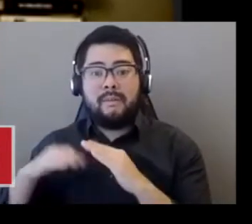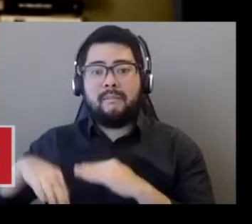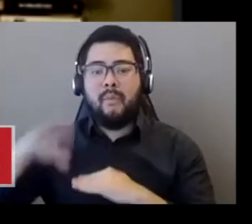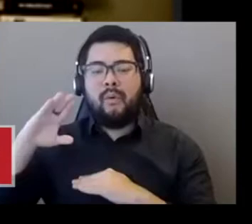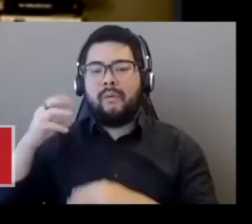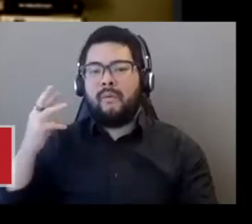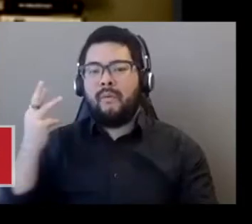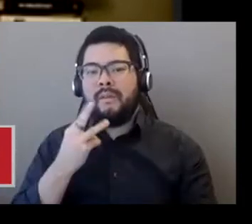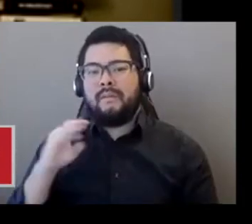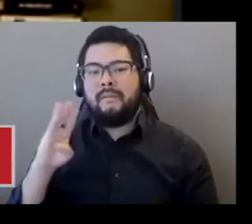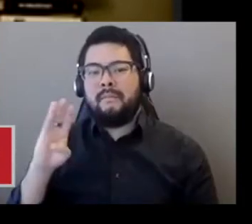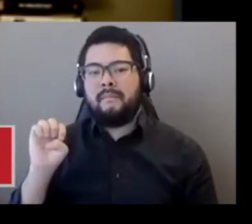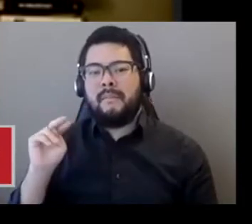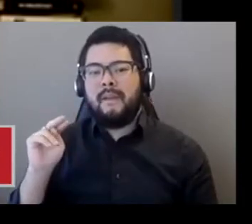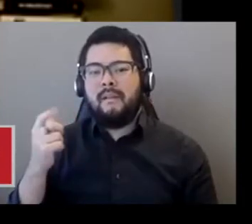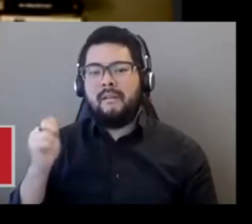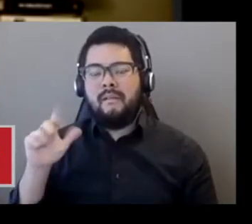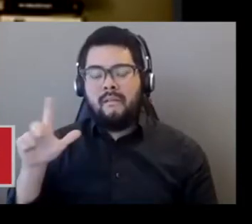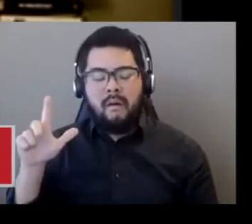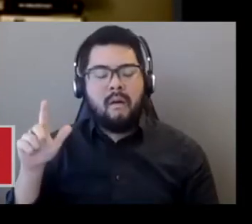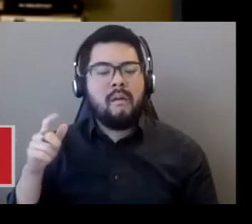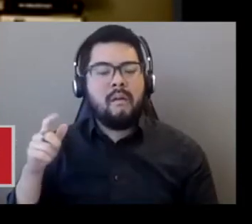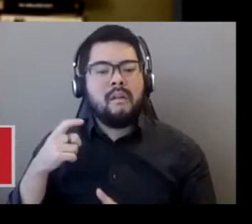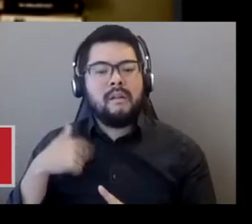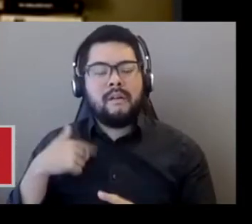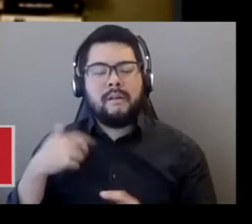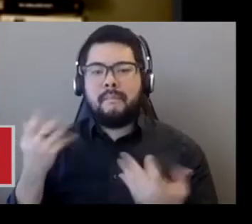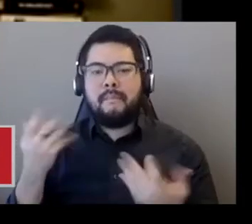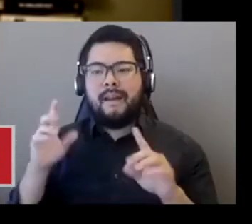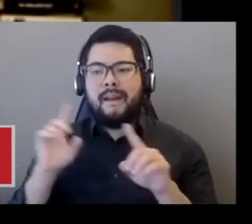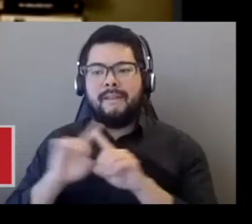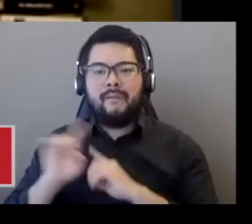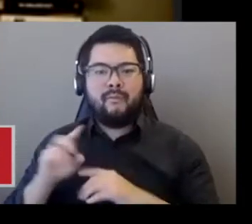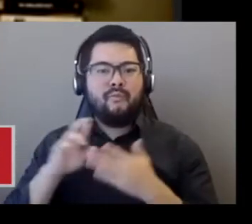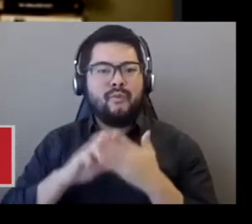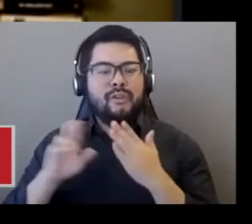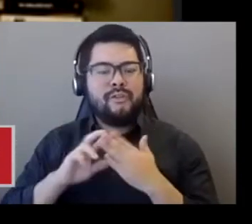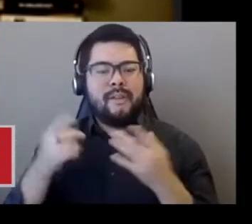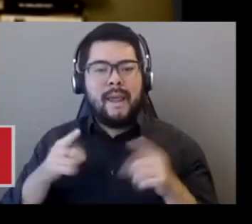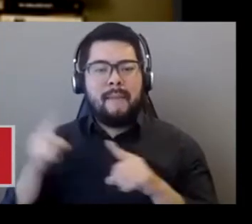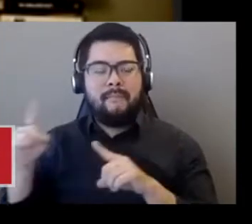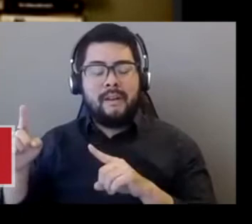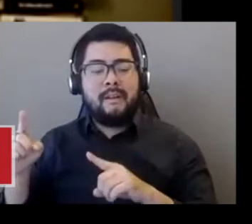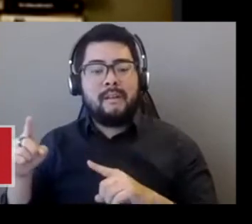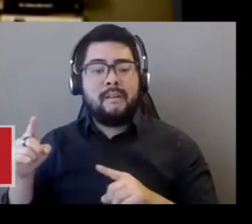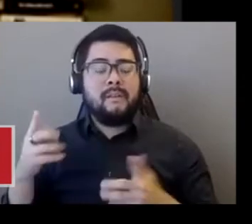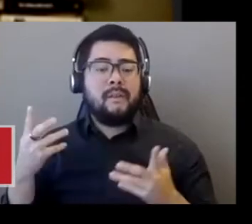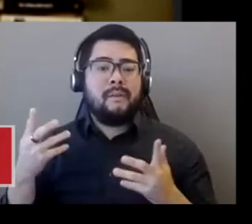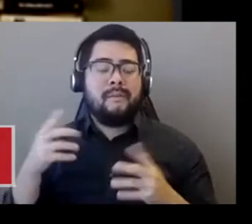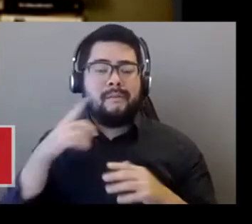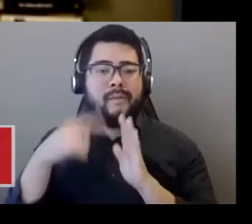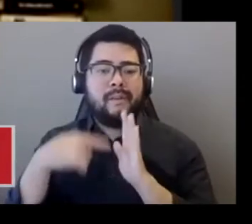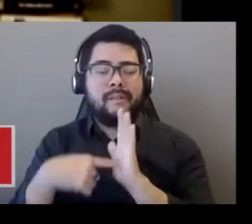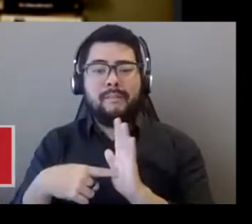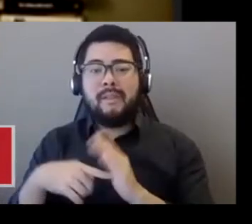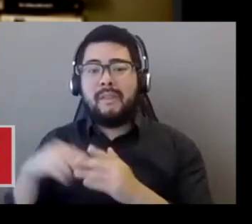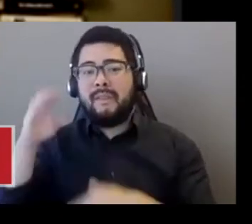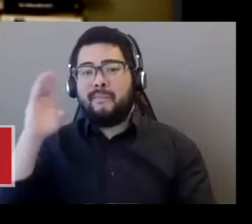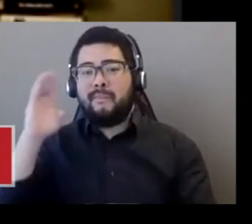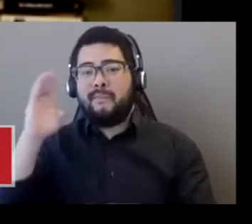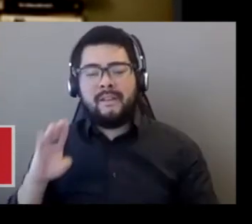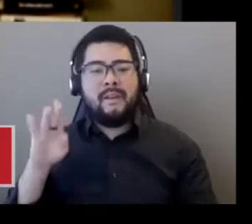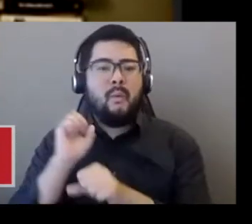Bengal, India. There are institutes all over the world that, you know, the Workers' Party of Brazil has a research